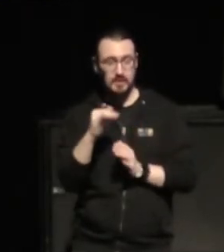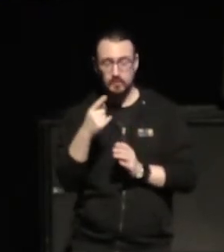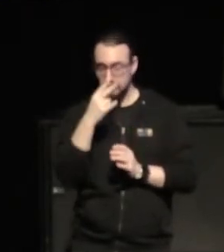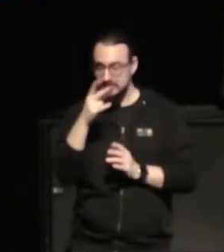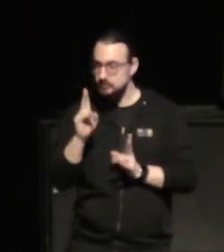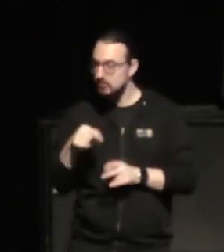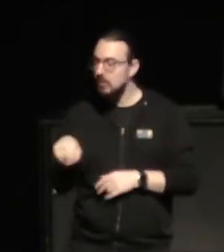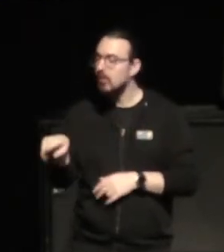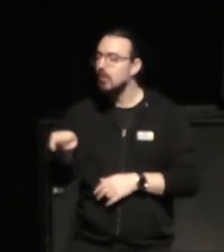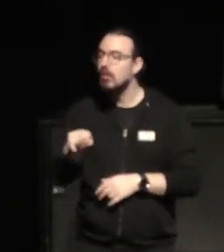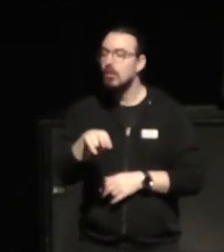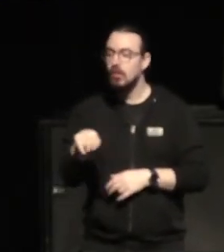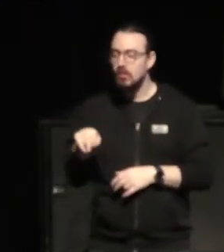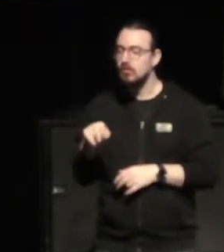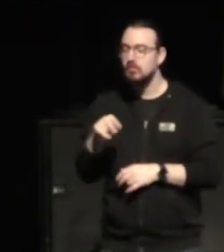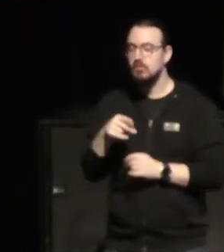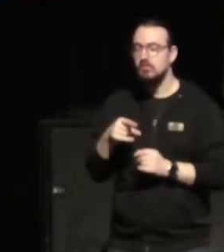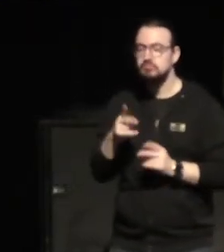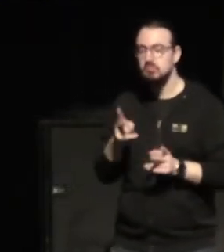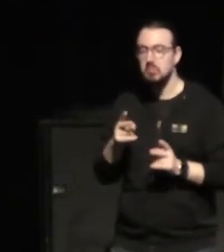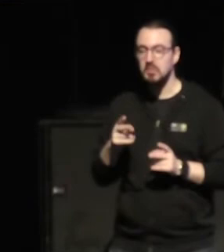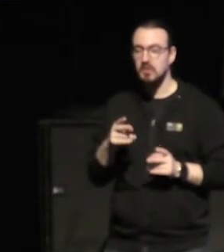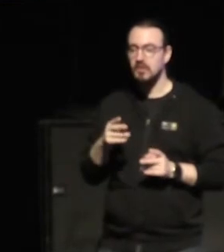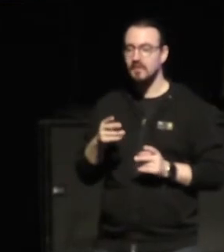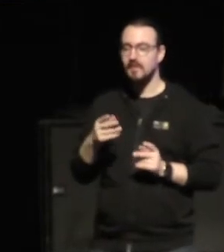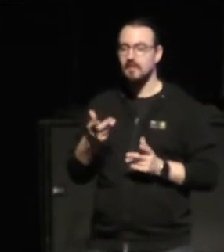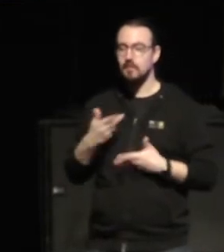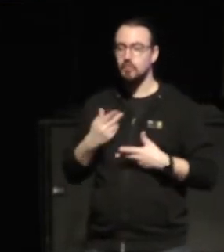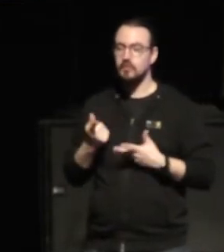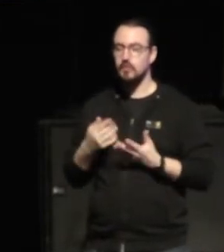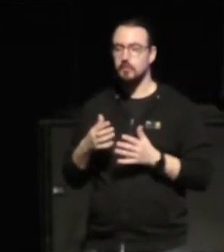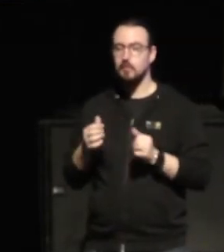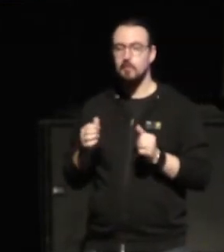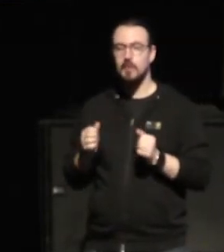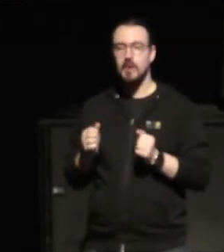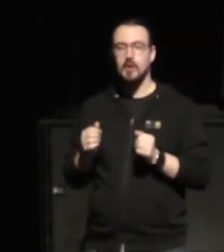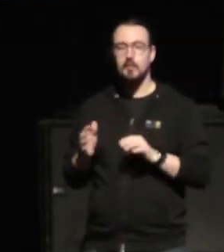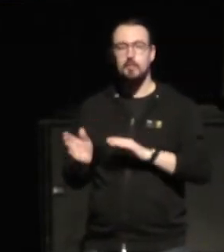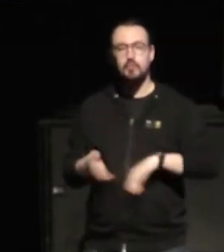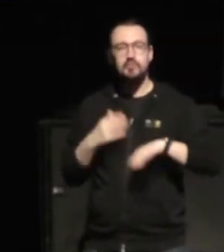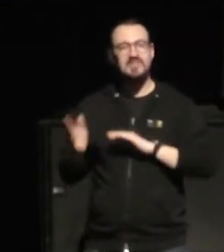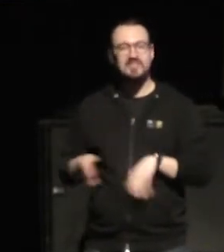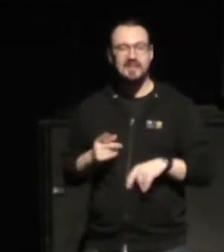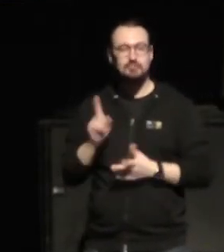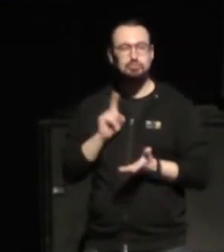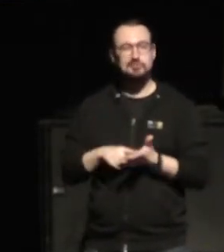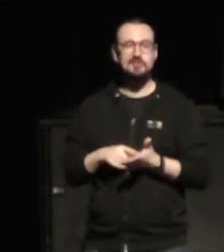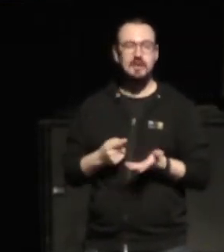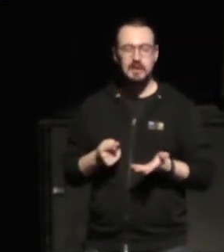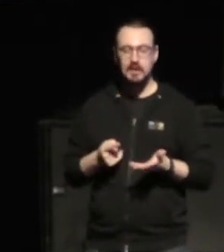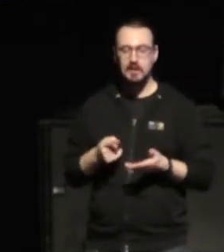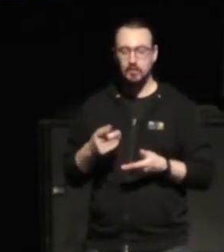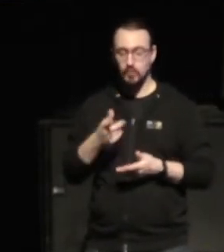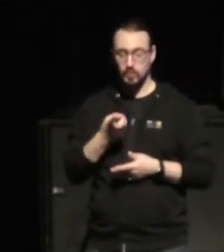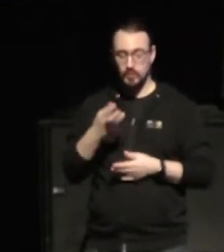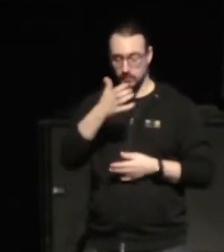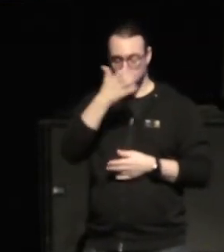the others one that are members, they are getting some productivity. For example, Some peasants, they